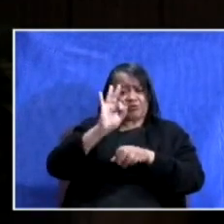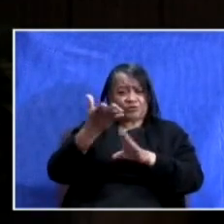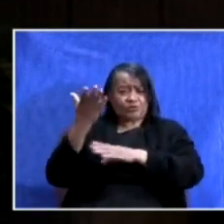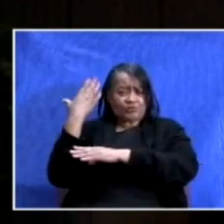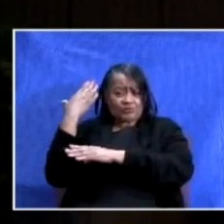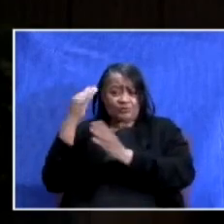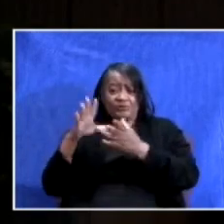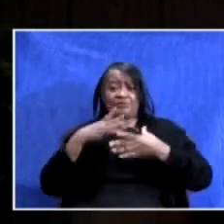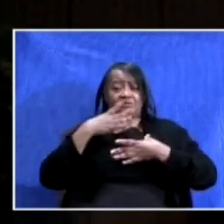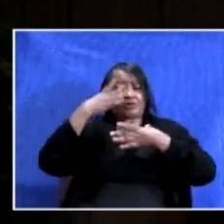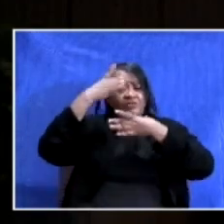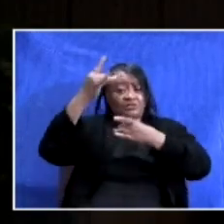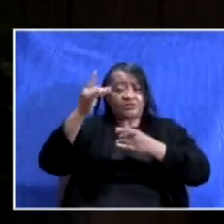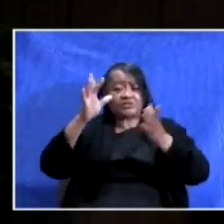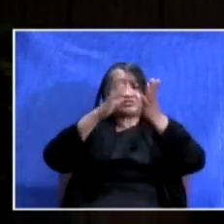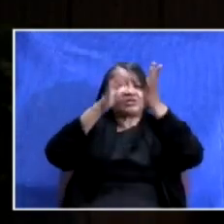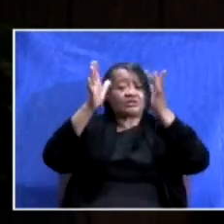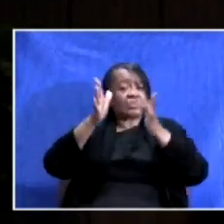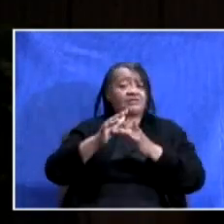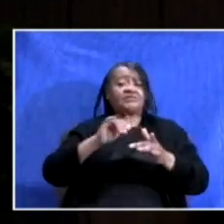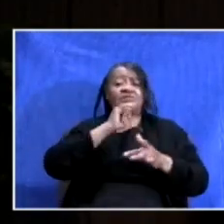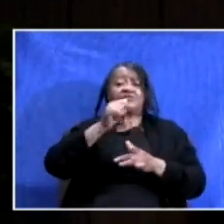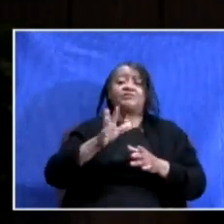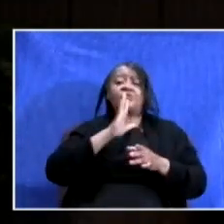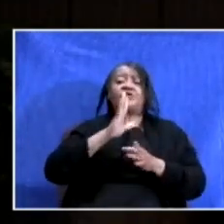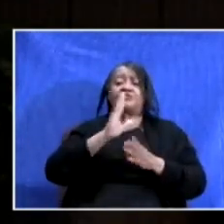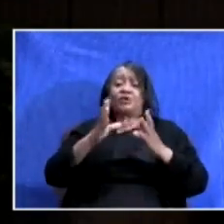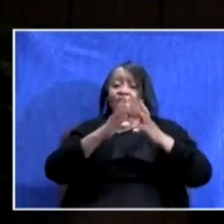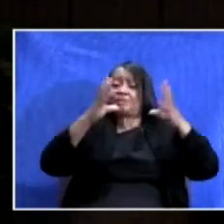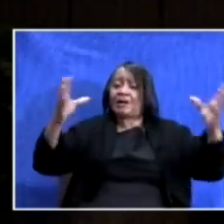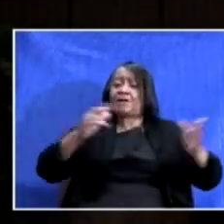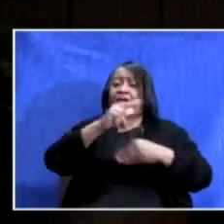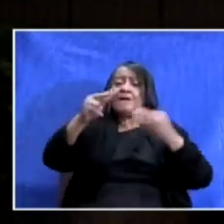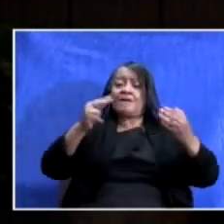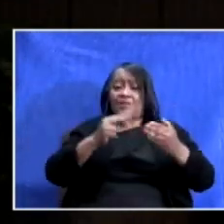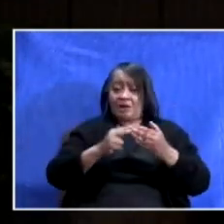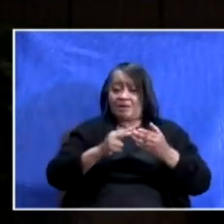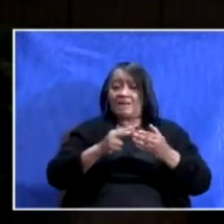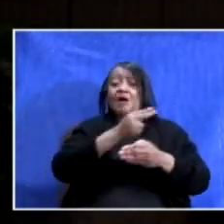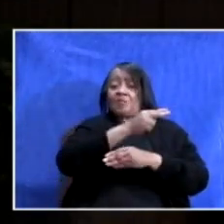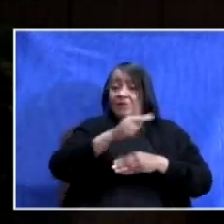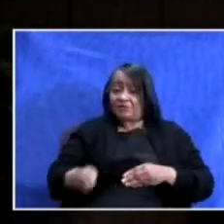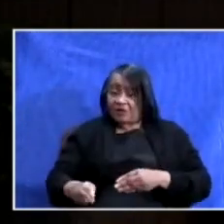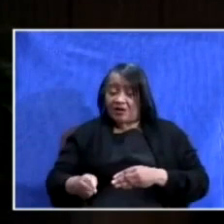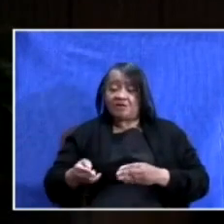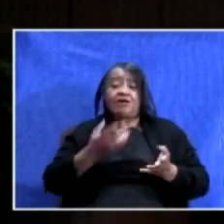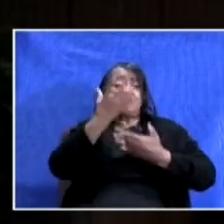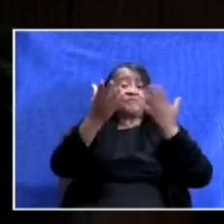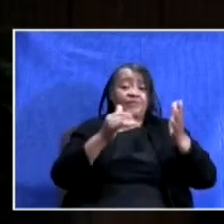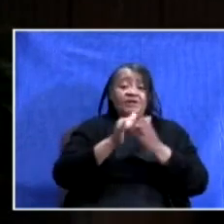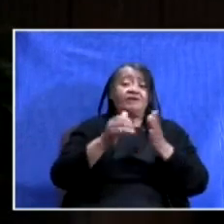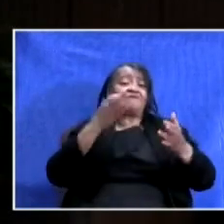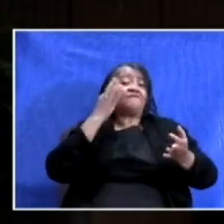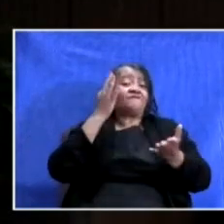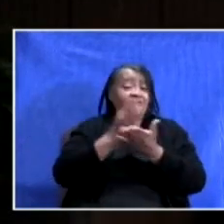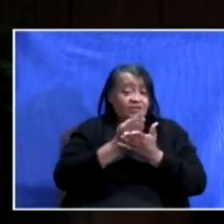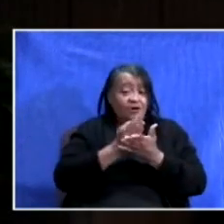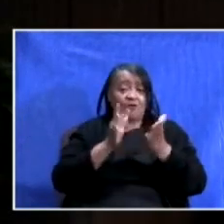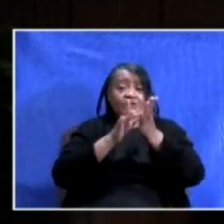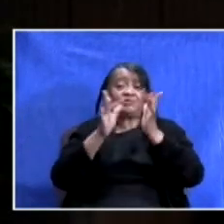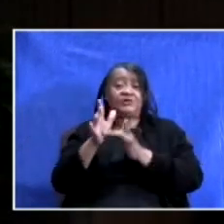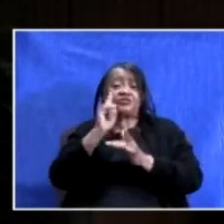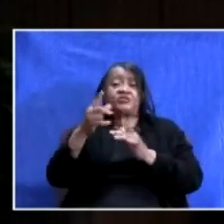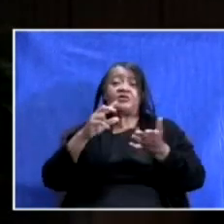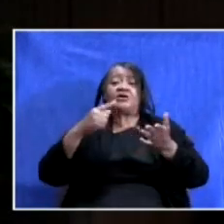But what's interesting is that Jesus did not speak much about hell. In fact, he